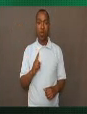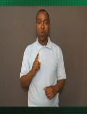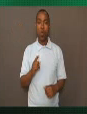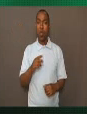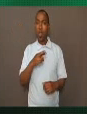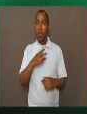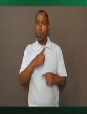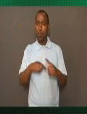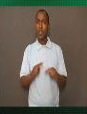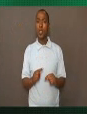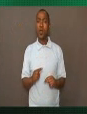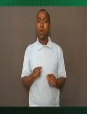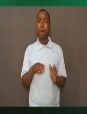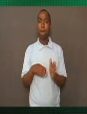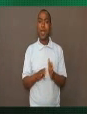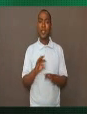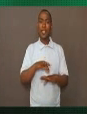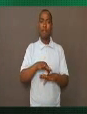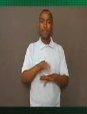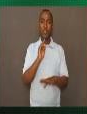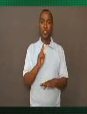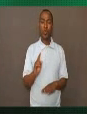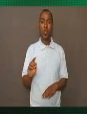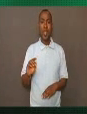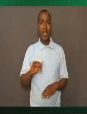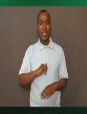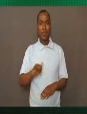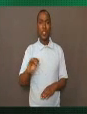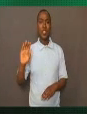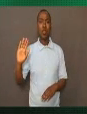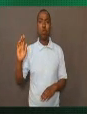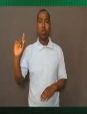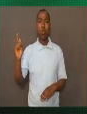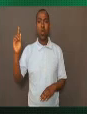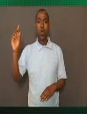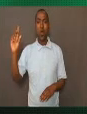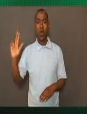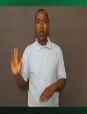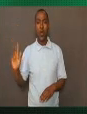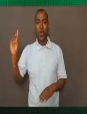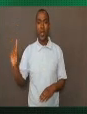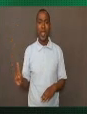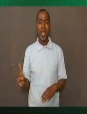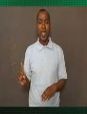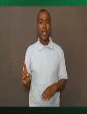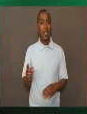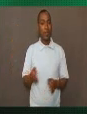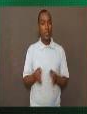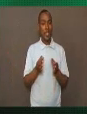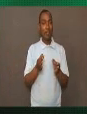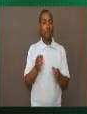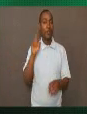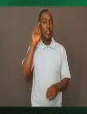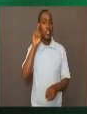infection. Like gonorrhea, it is spread by sexual